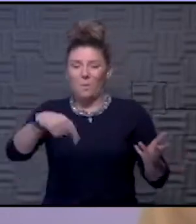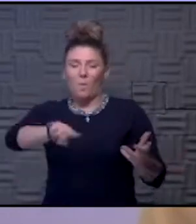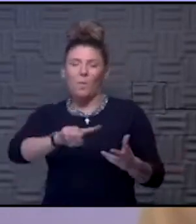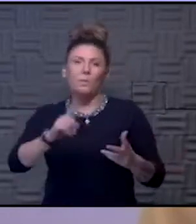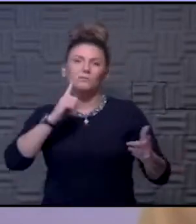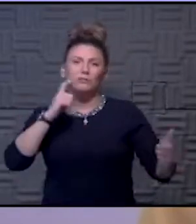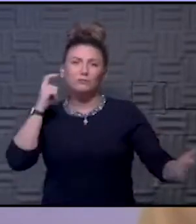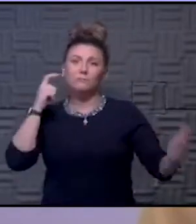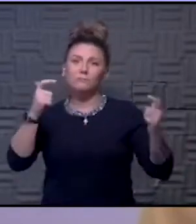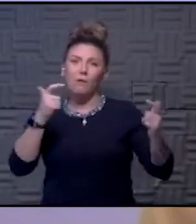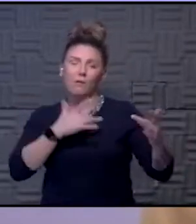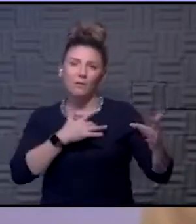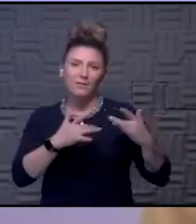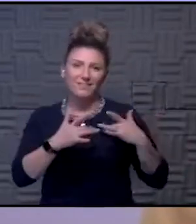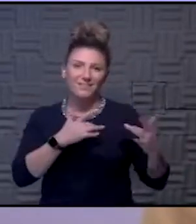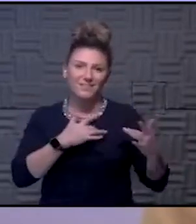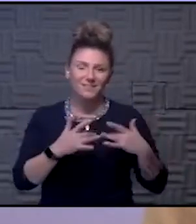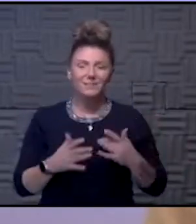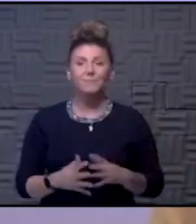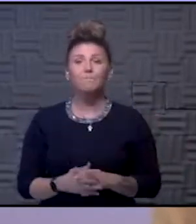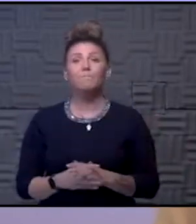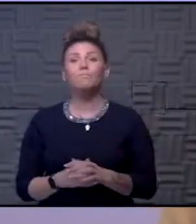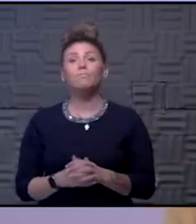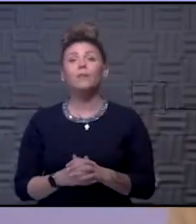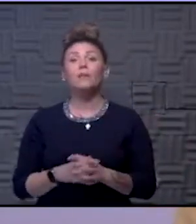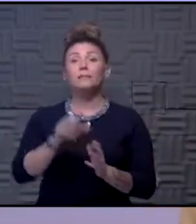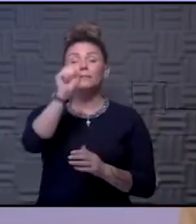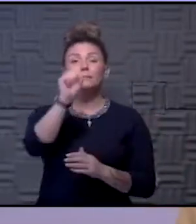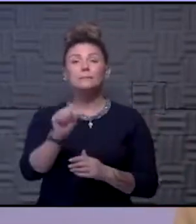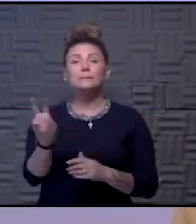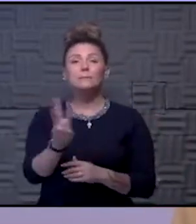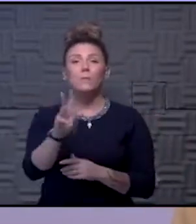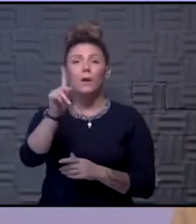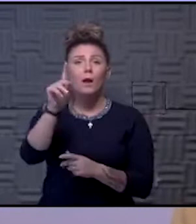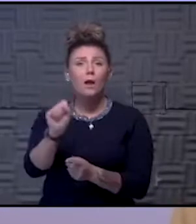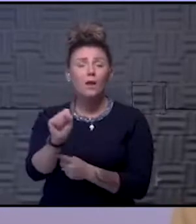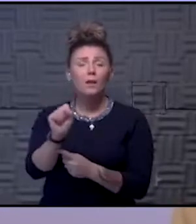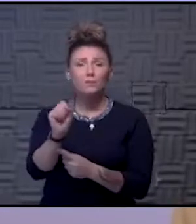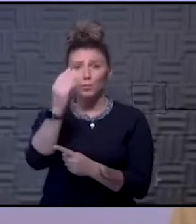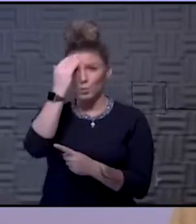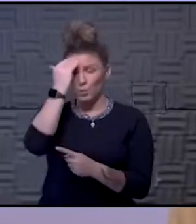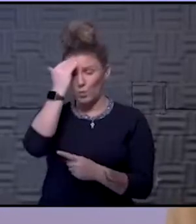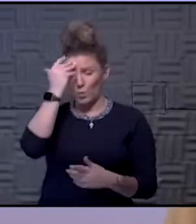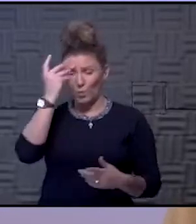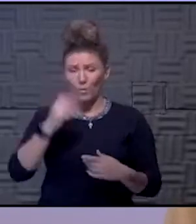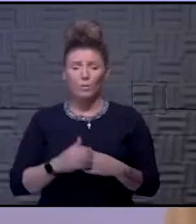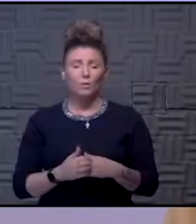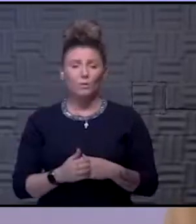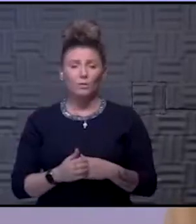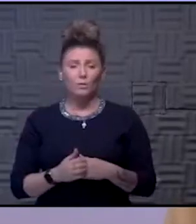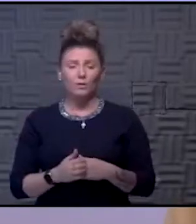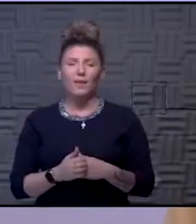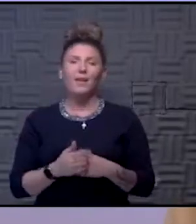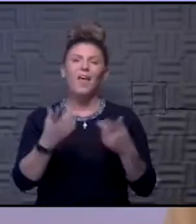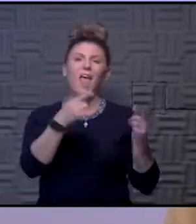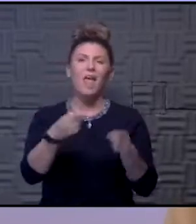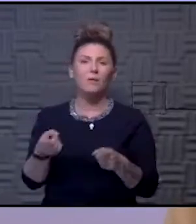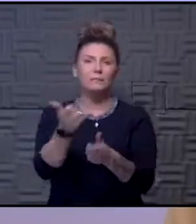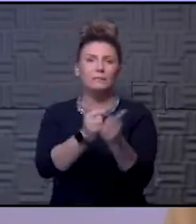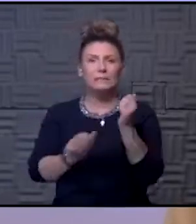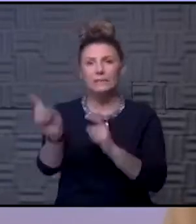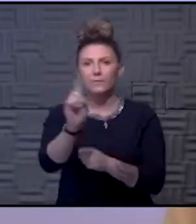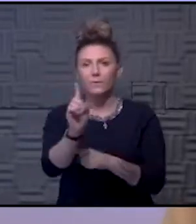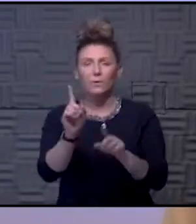biggest concerns. I know that in Southwest Kansas, that are, and it happens everywhere, but this one,